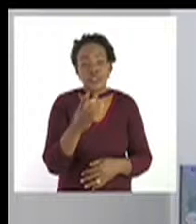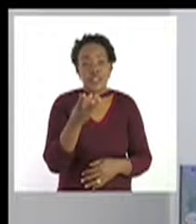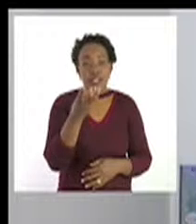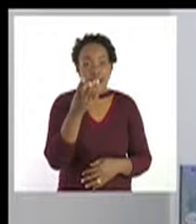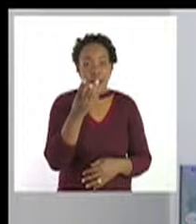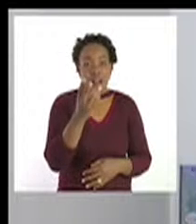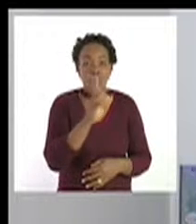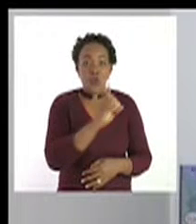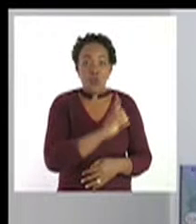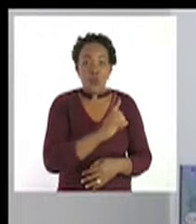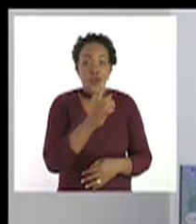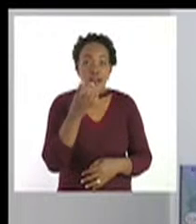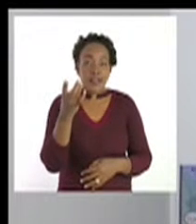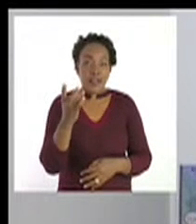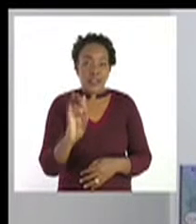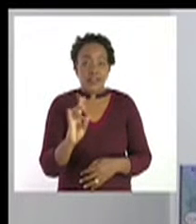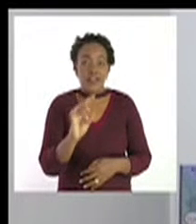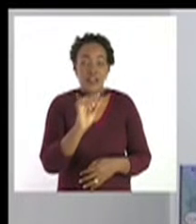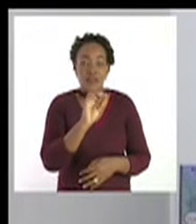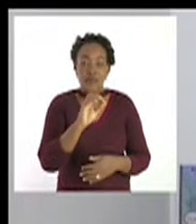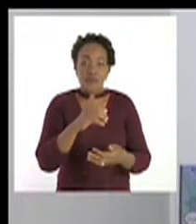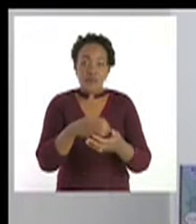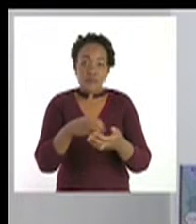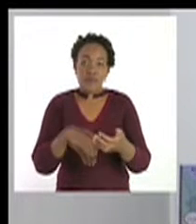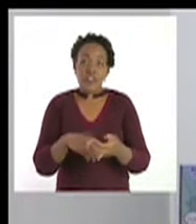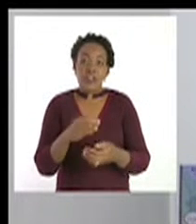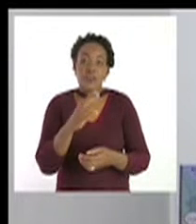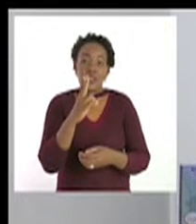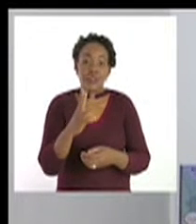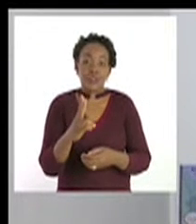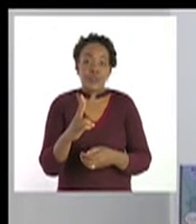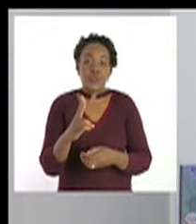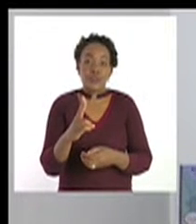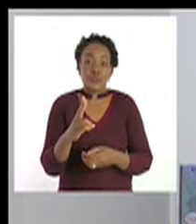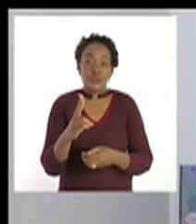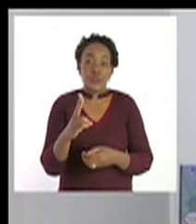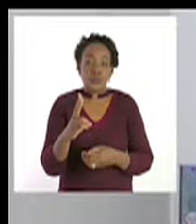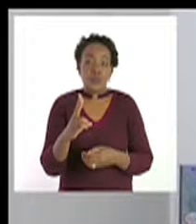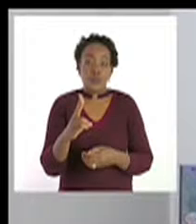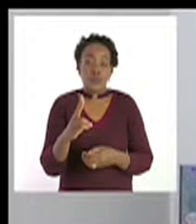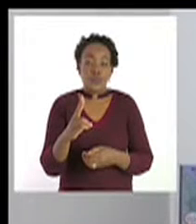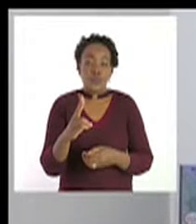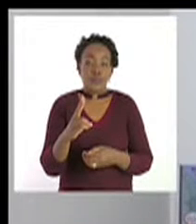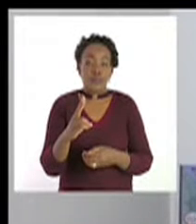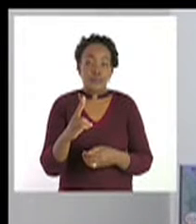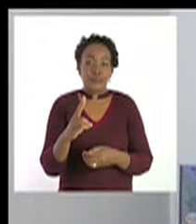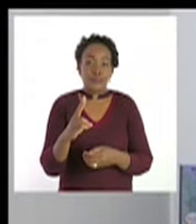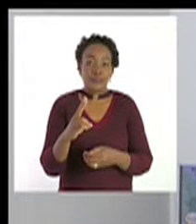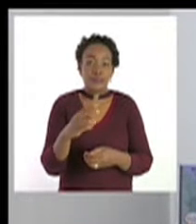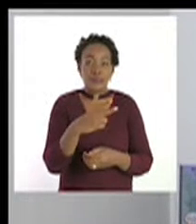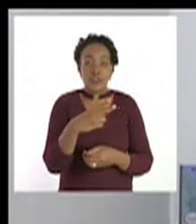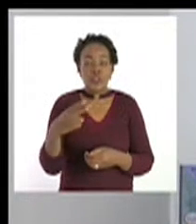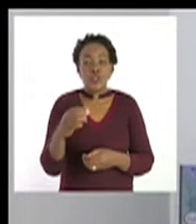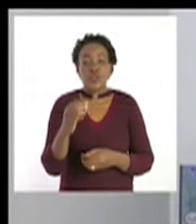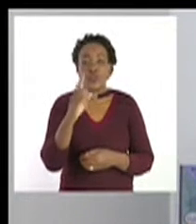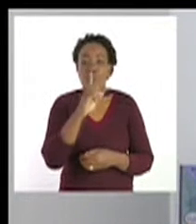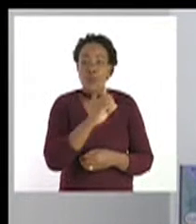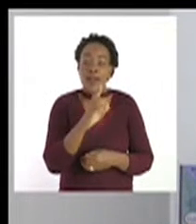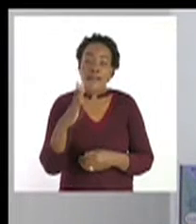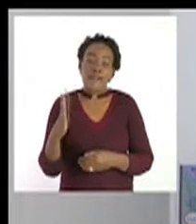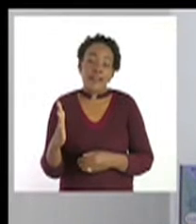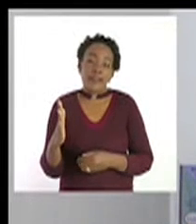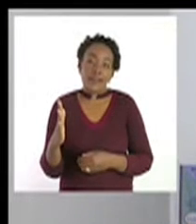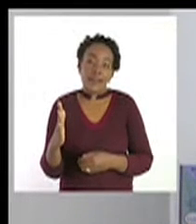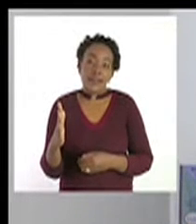minus 2 equals to 15. Okay. Let